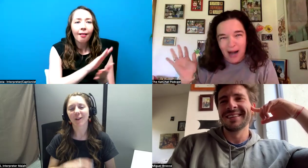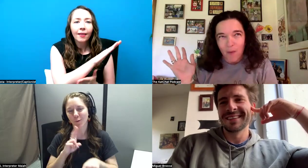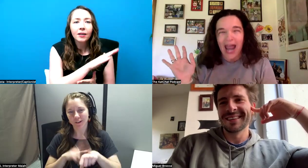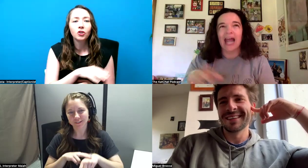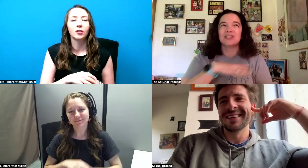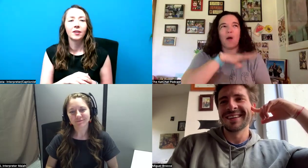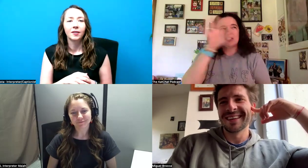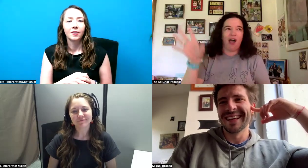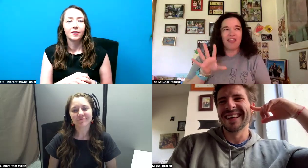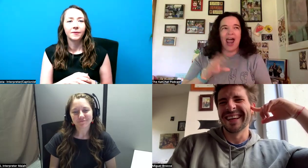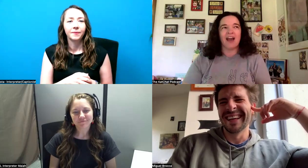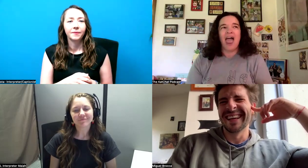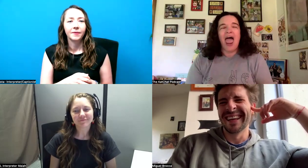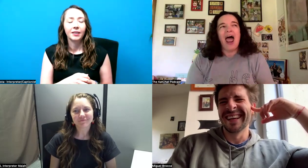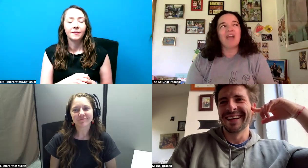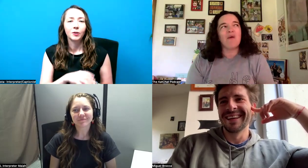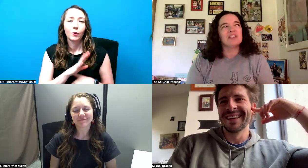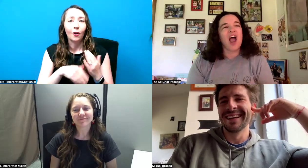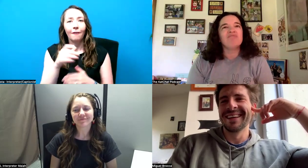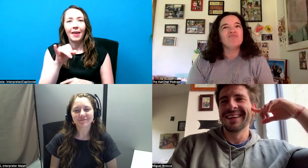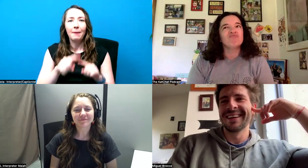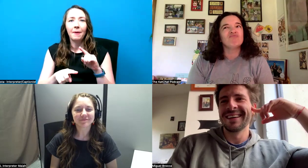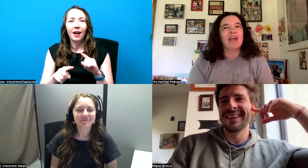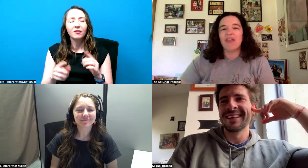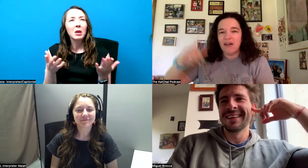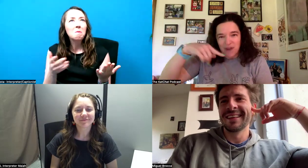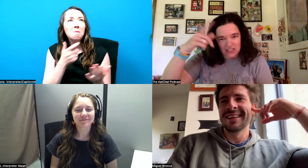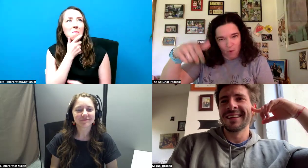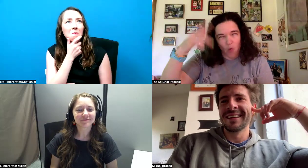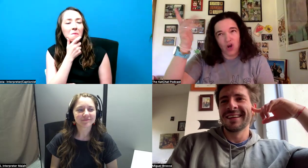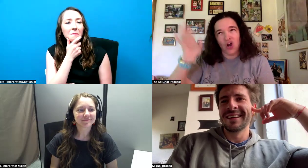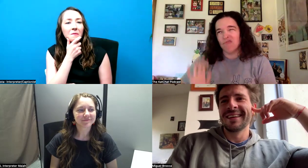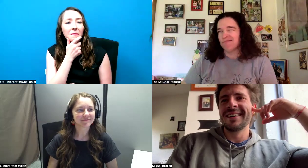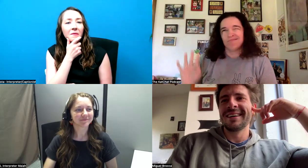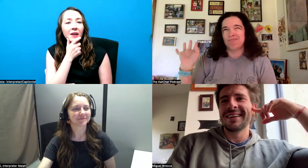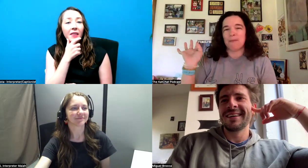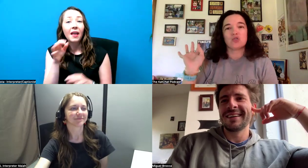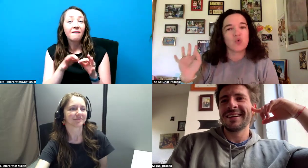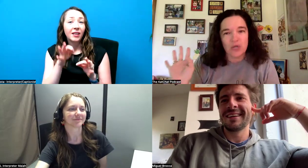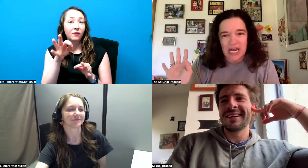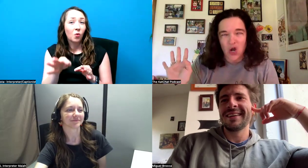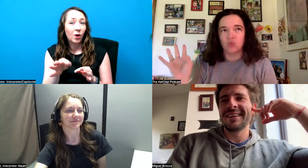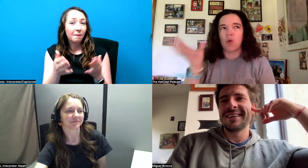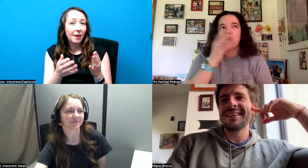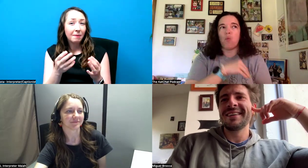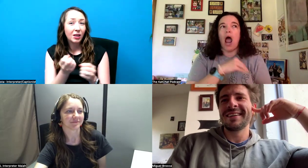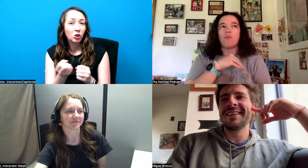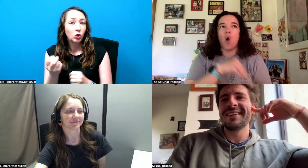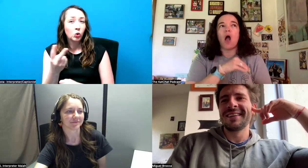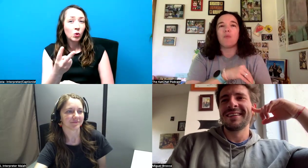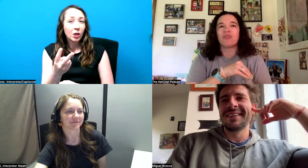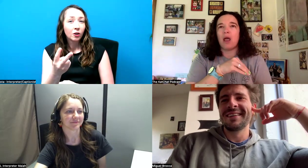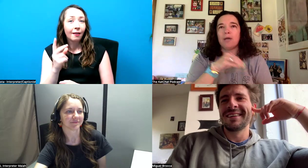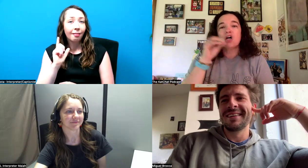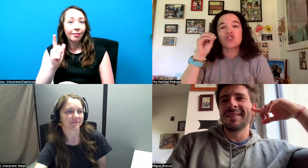player, by the way, so with all that. And I was like, And then back forward, maybe 2 years, I